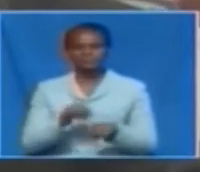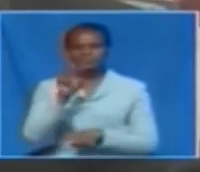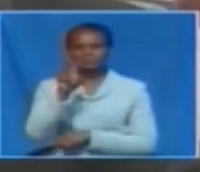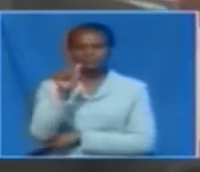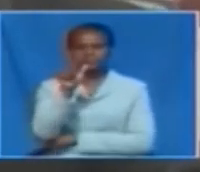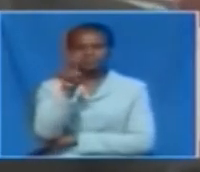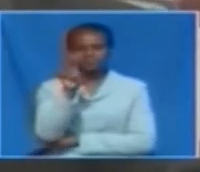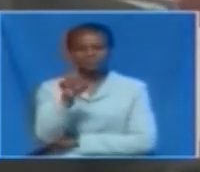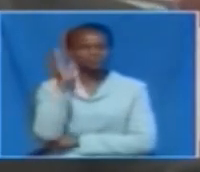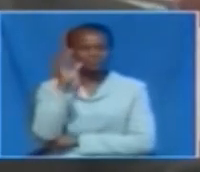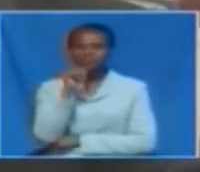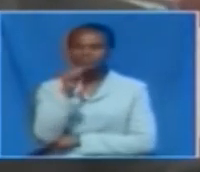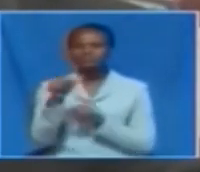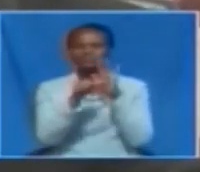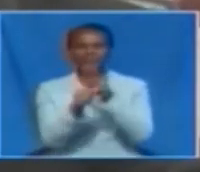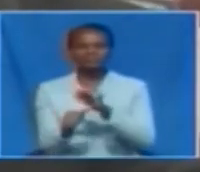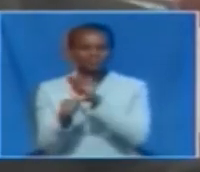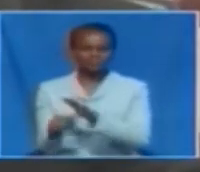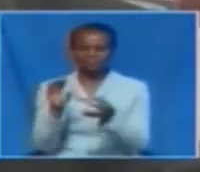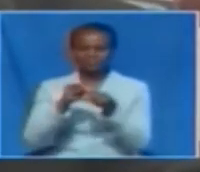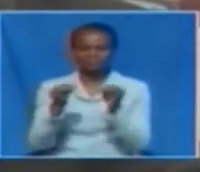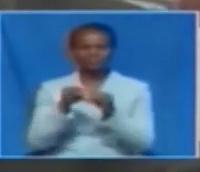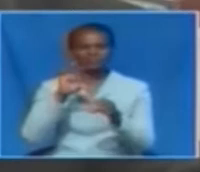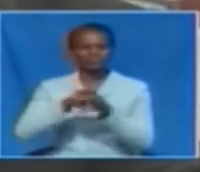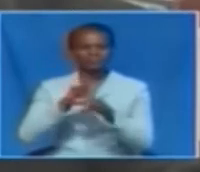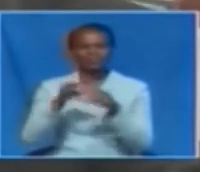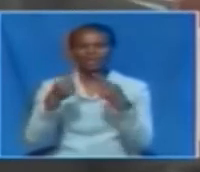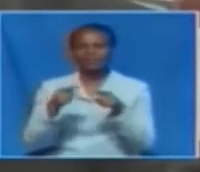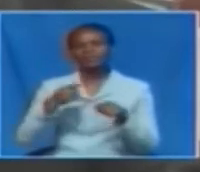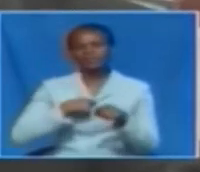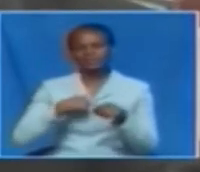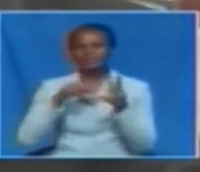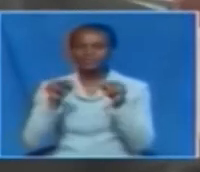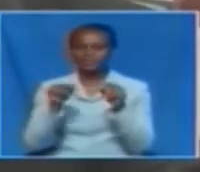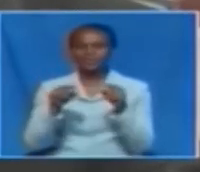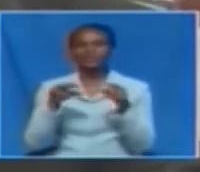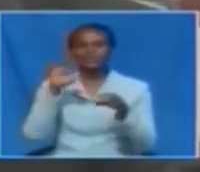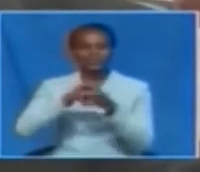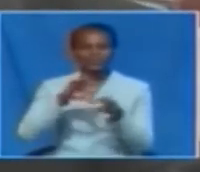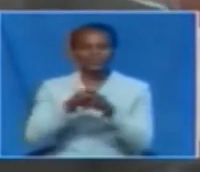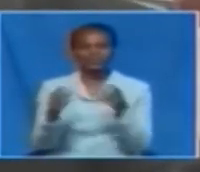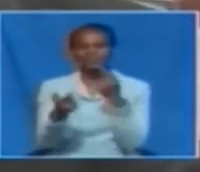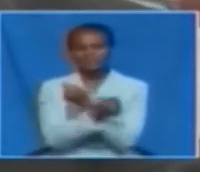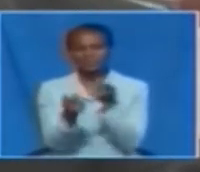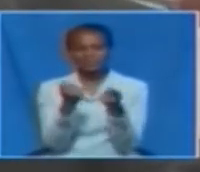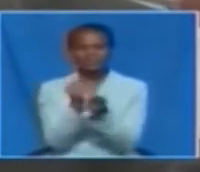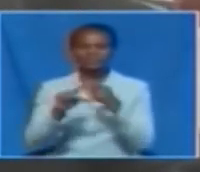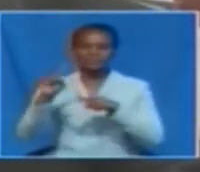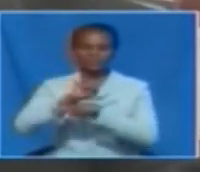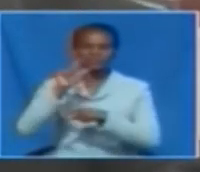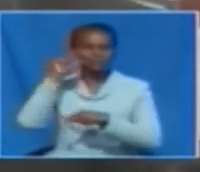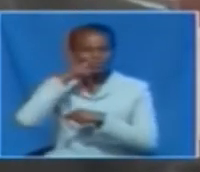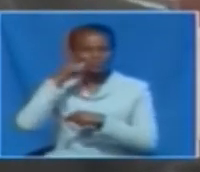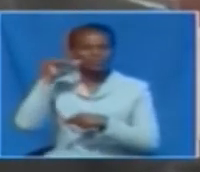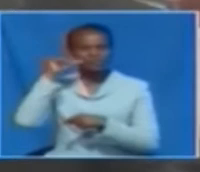placed on me will not be determined by the number of votes. That will not happen to me. Votes vary, they change today from tomorrow. I mean, from